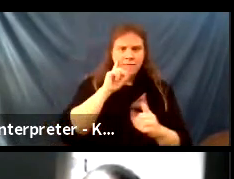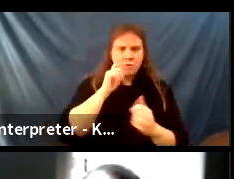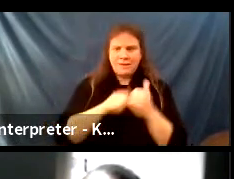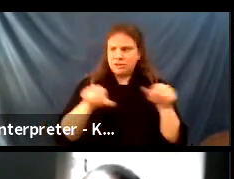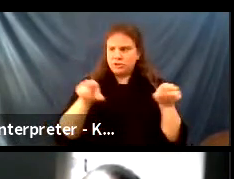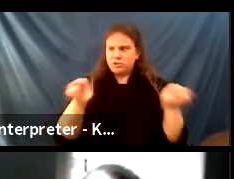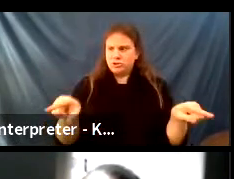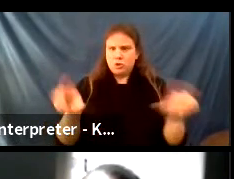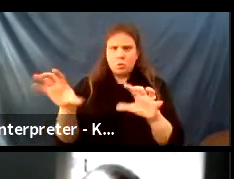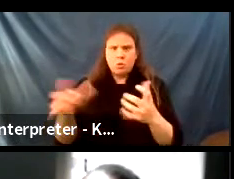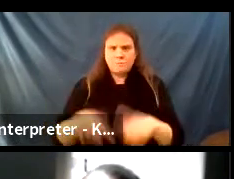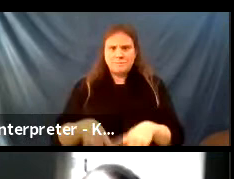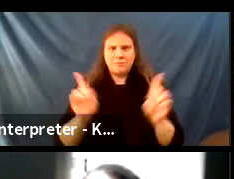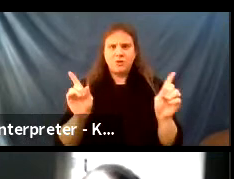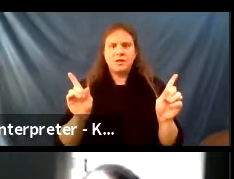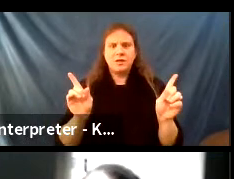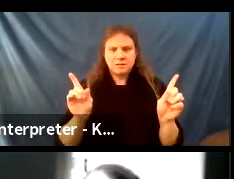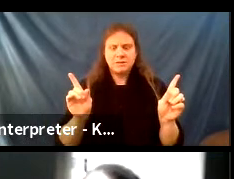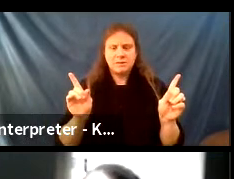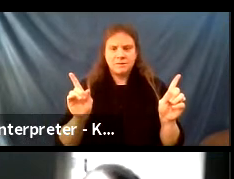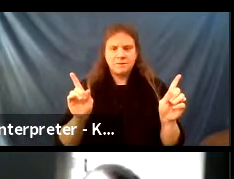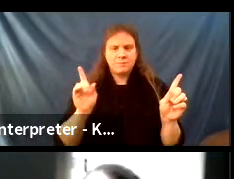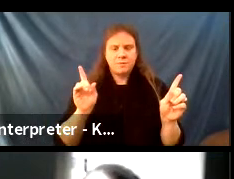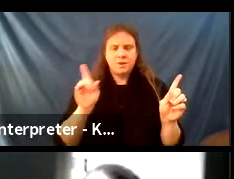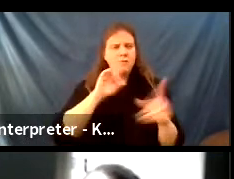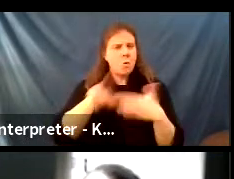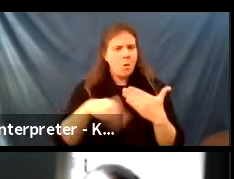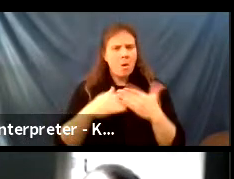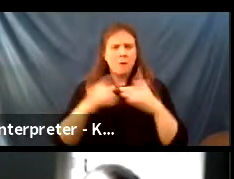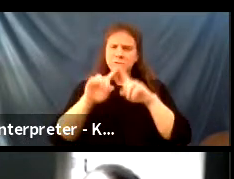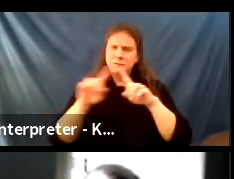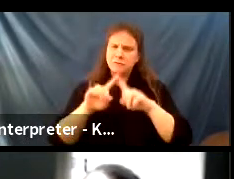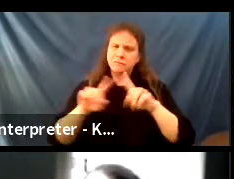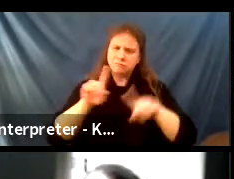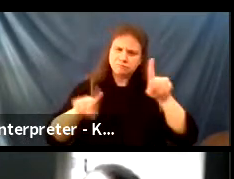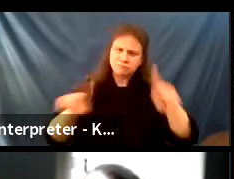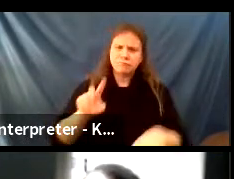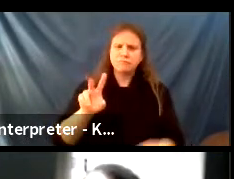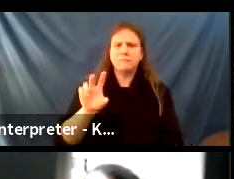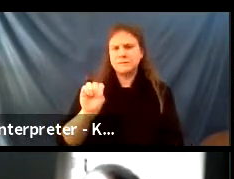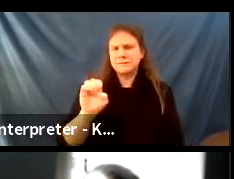applied in all of these settings,